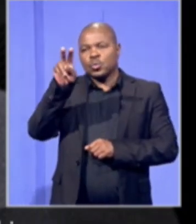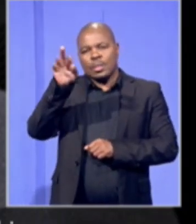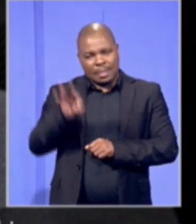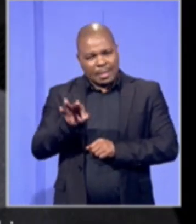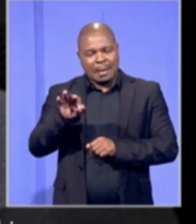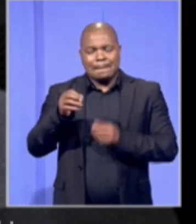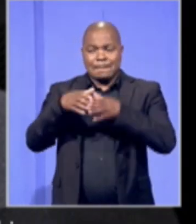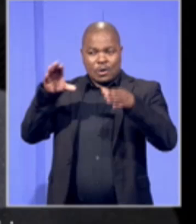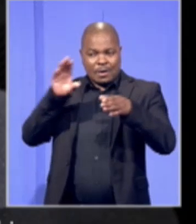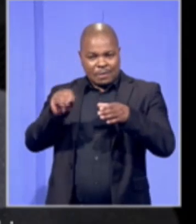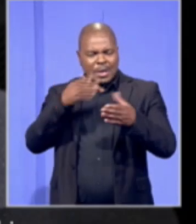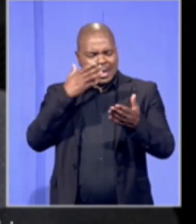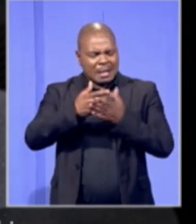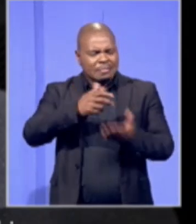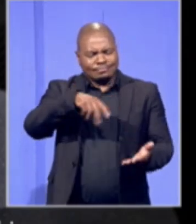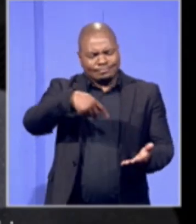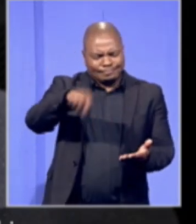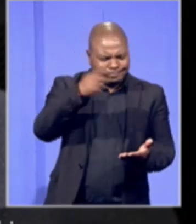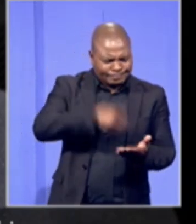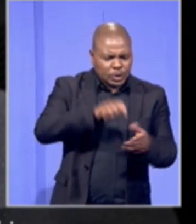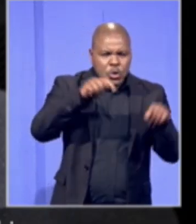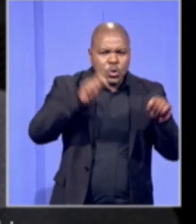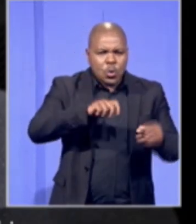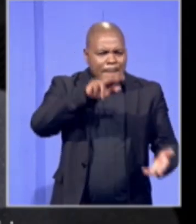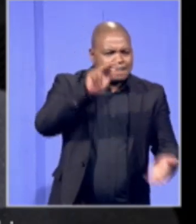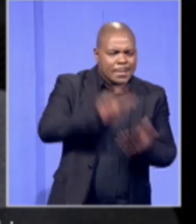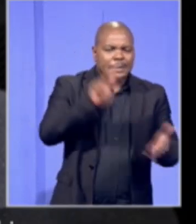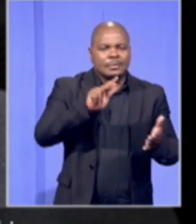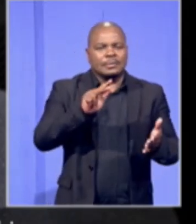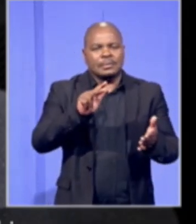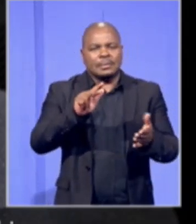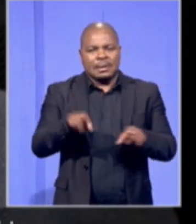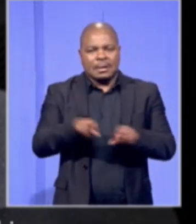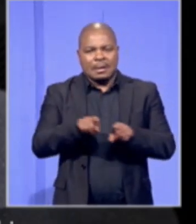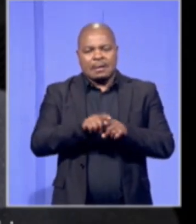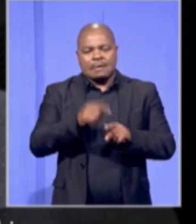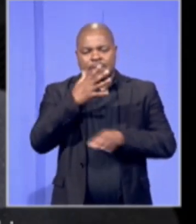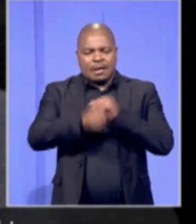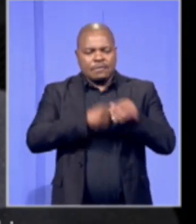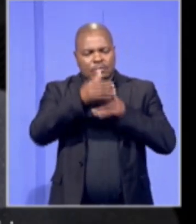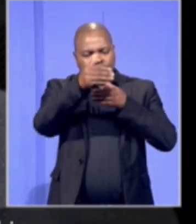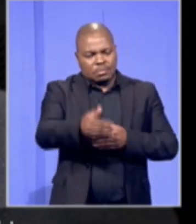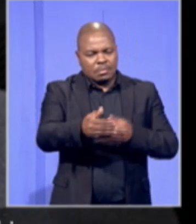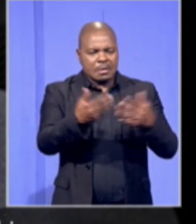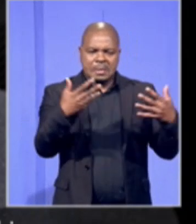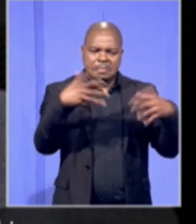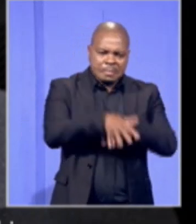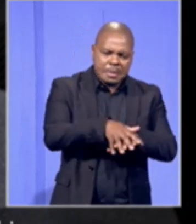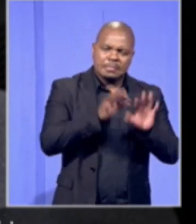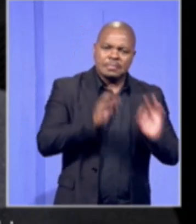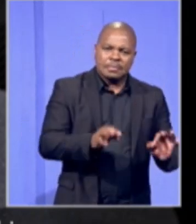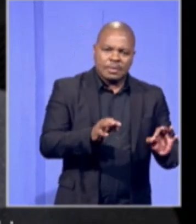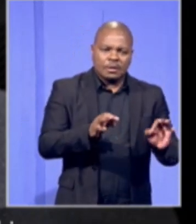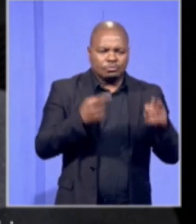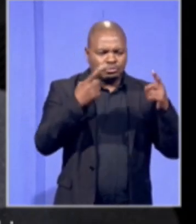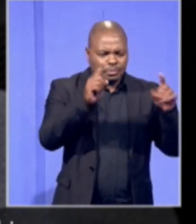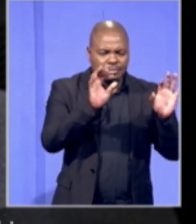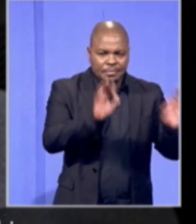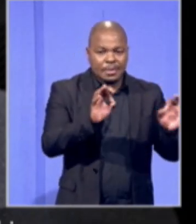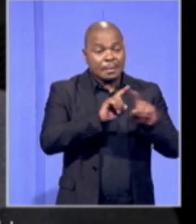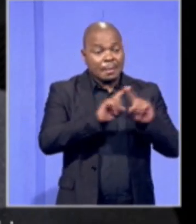one go, in one session, in one 5-year period, implement it and succeed with